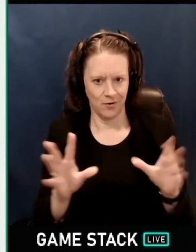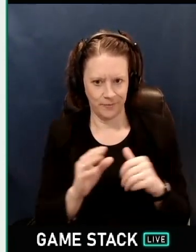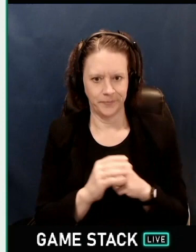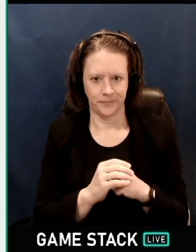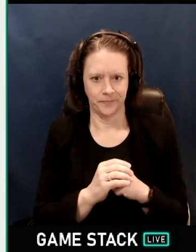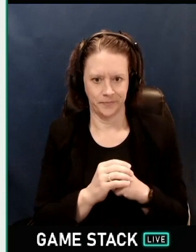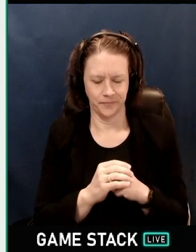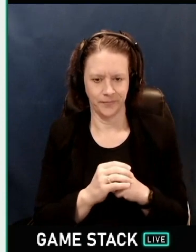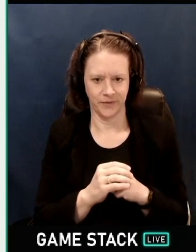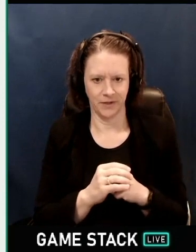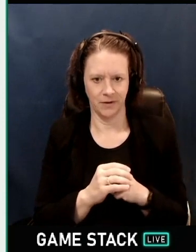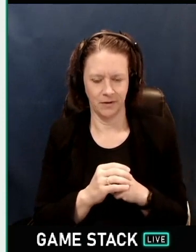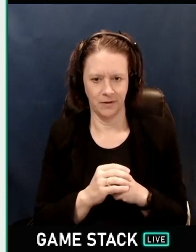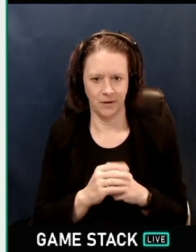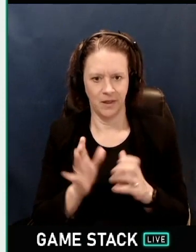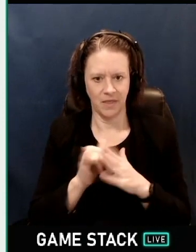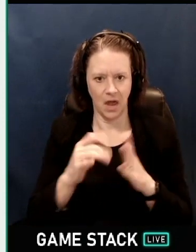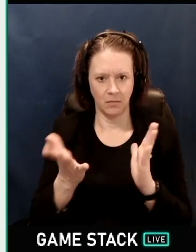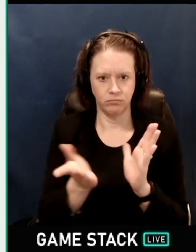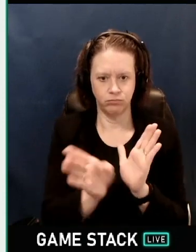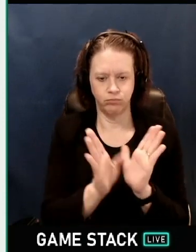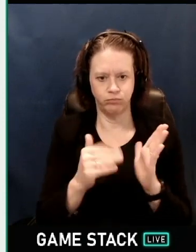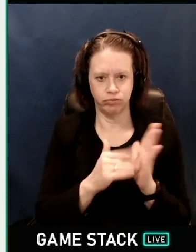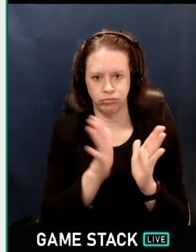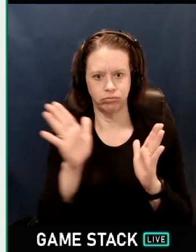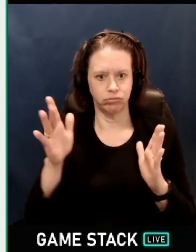The reverberation wasn't getting,